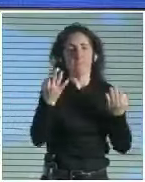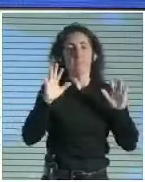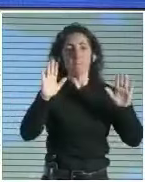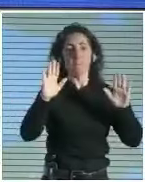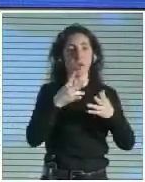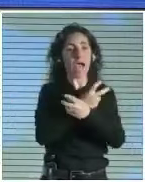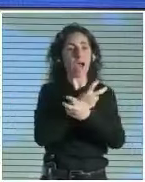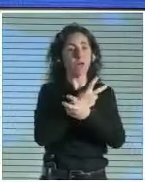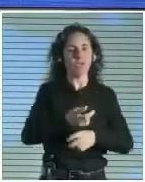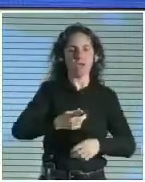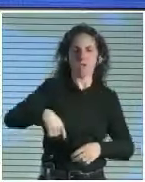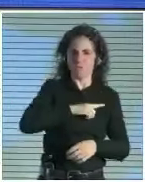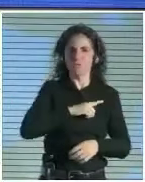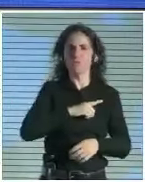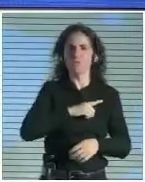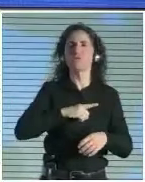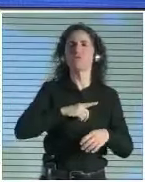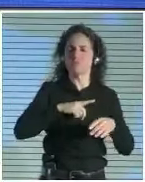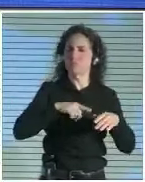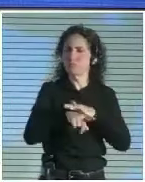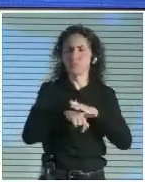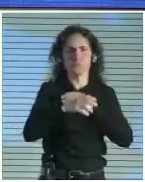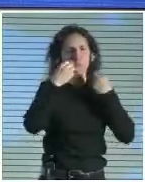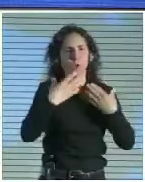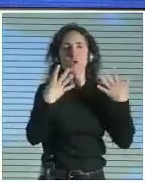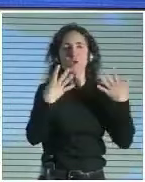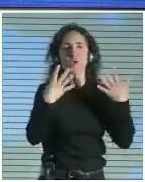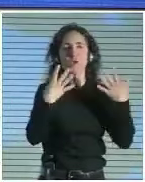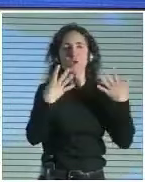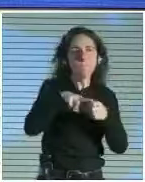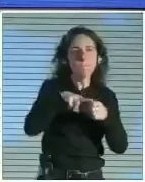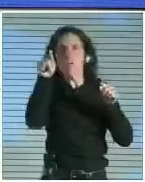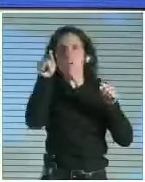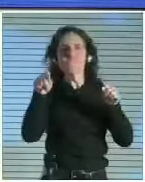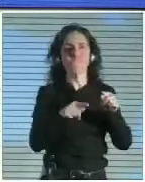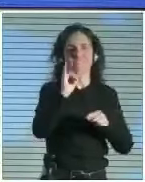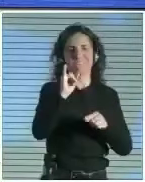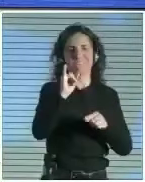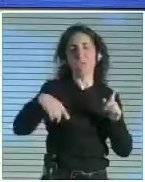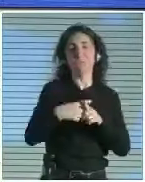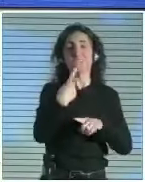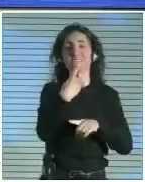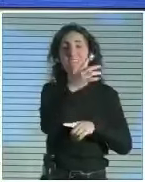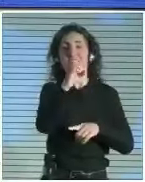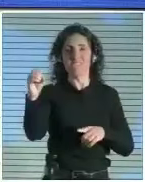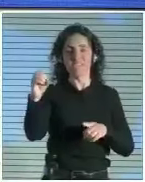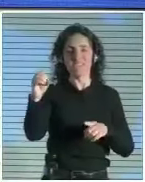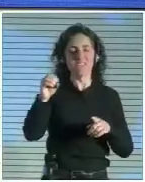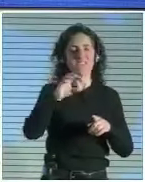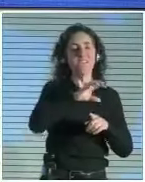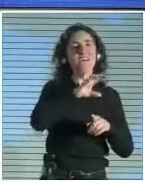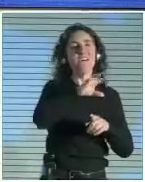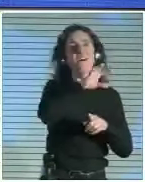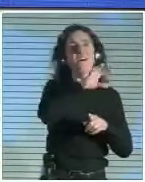the provinces, 9 provinces, and we have about 100 destinations, DMOs, and I'm the director of Schladming-Dachstein. It's one of